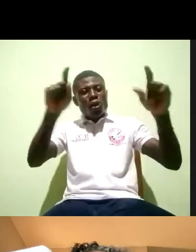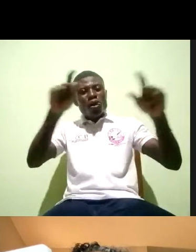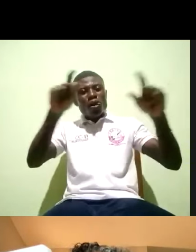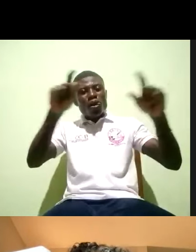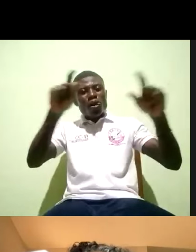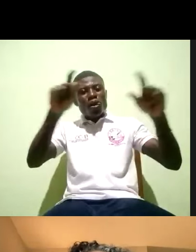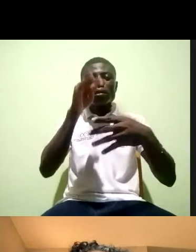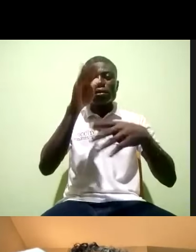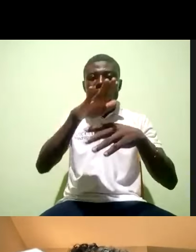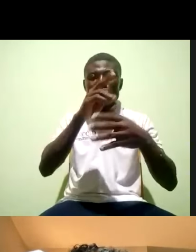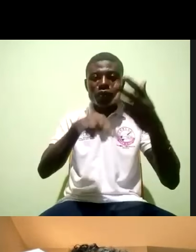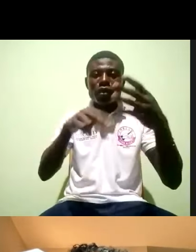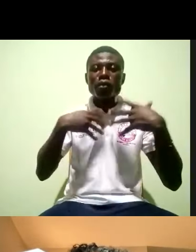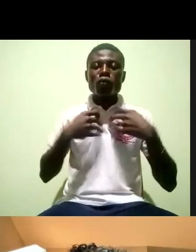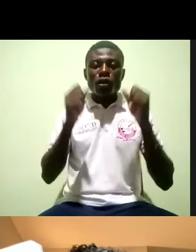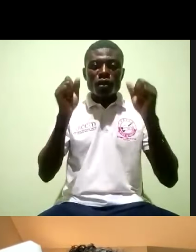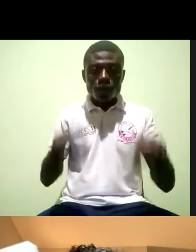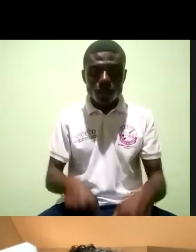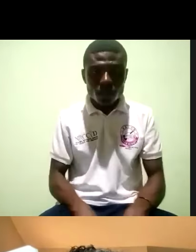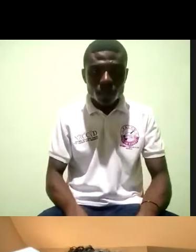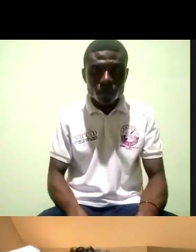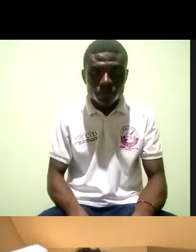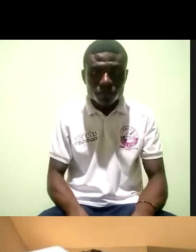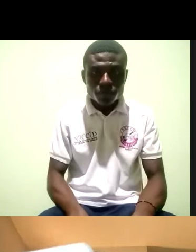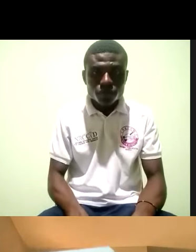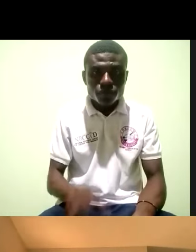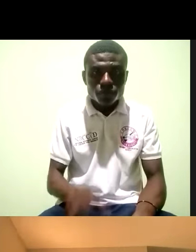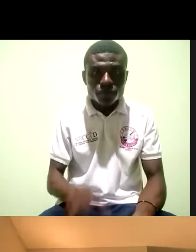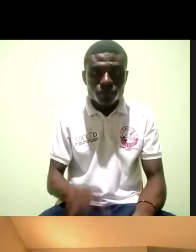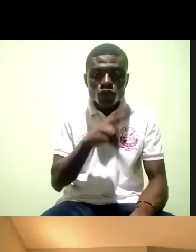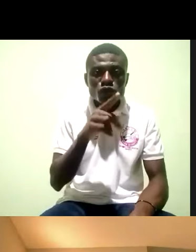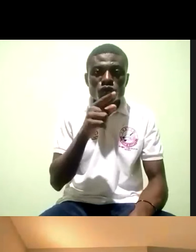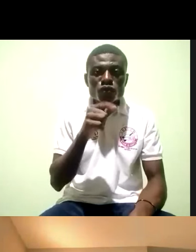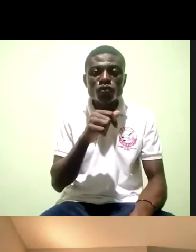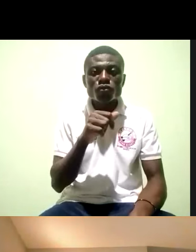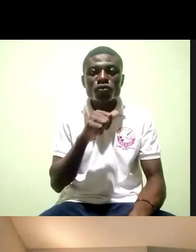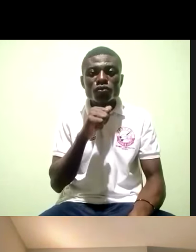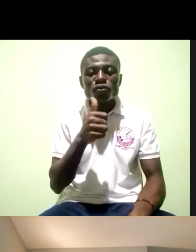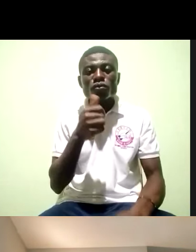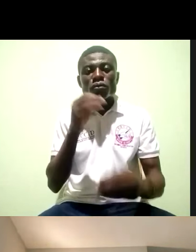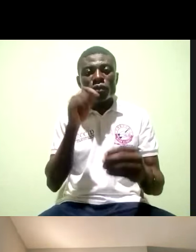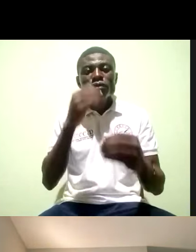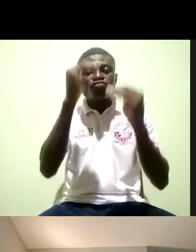it properly and not lose the space while the student is reading.